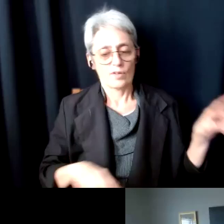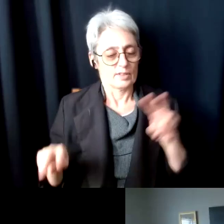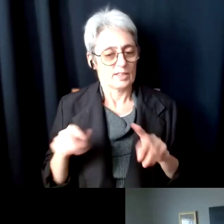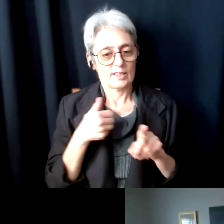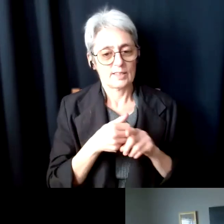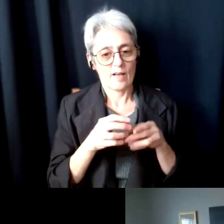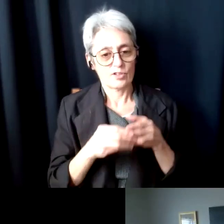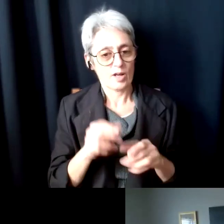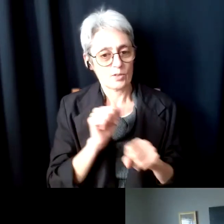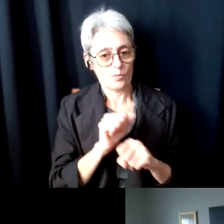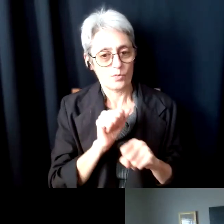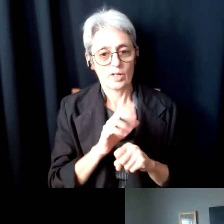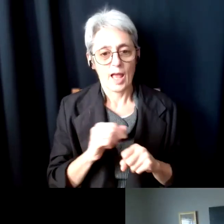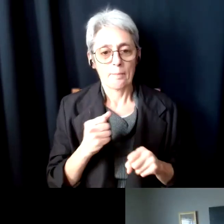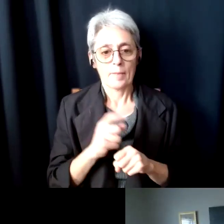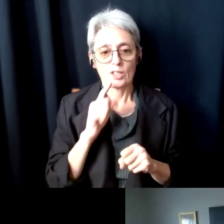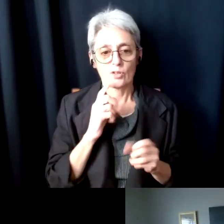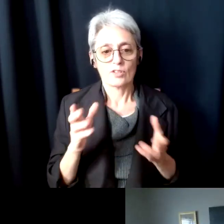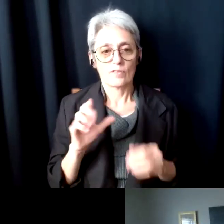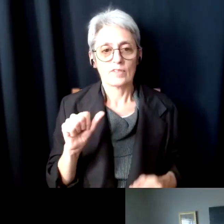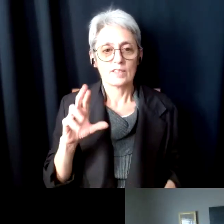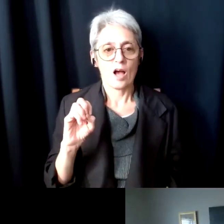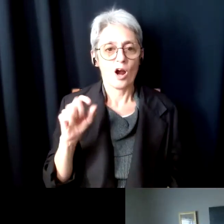and ensure that the services are quality.